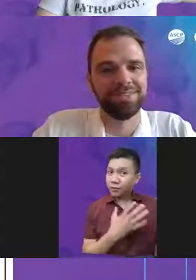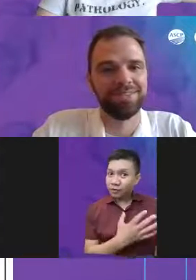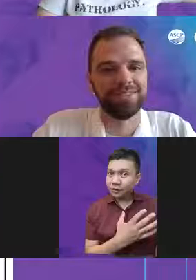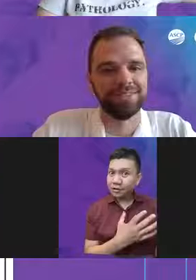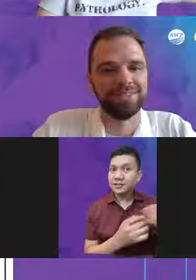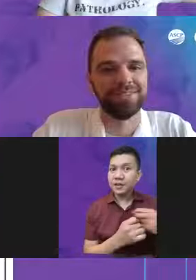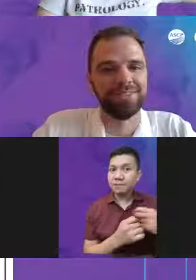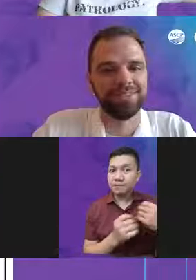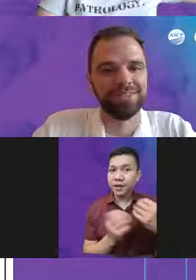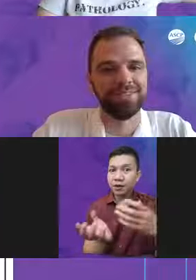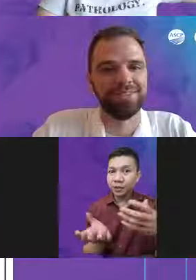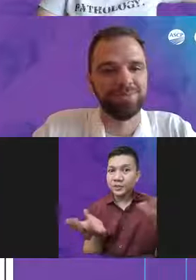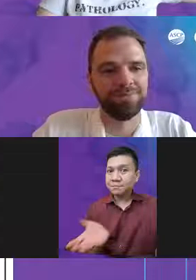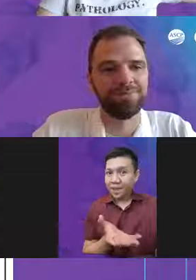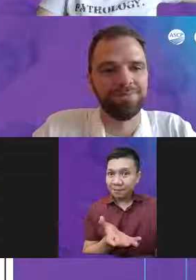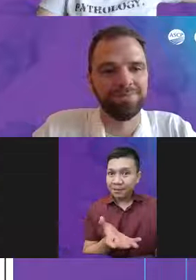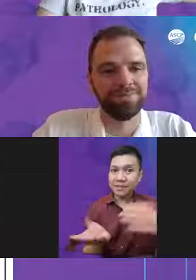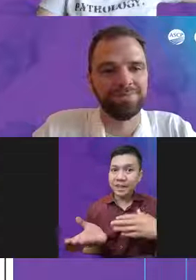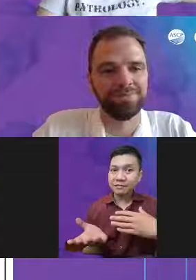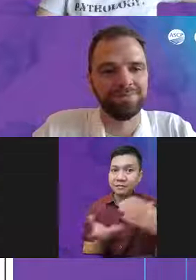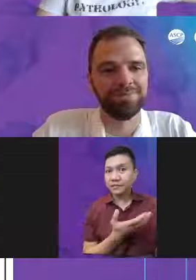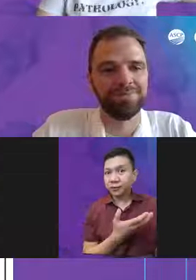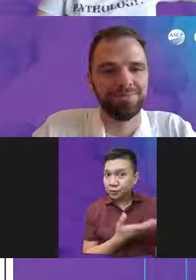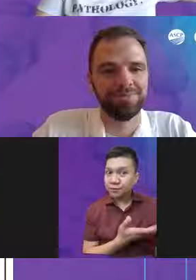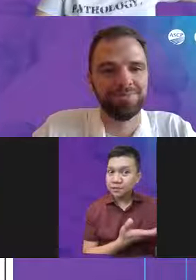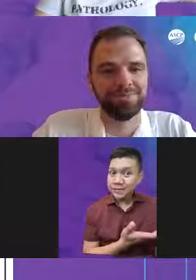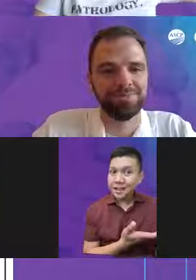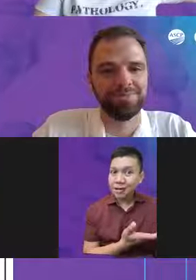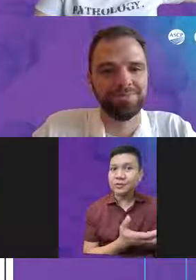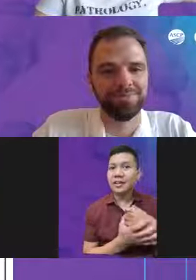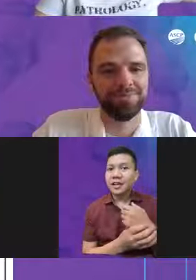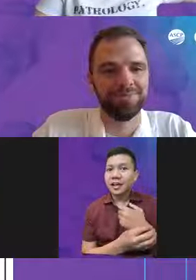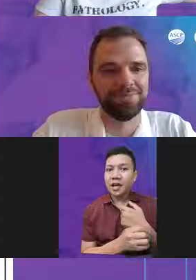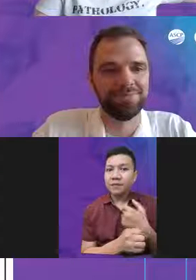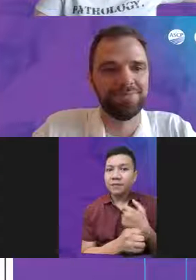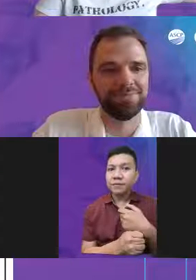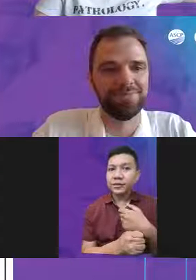a disorder that, or something happened that took their spleen out.